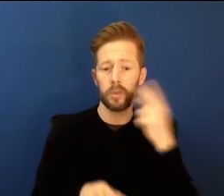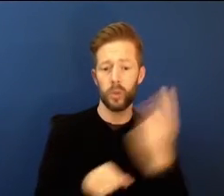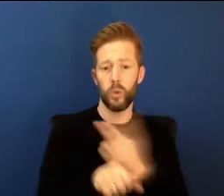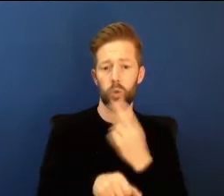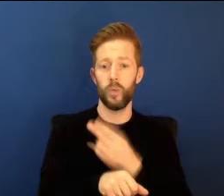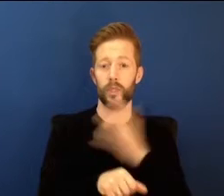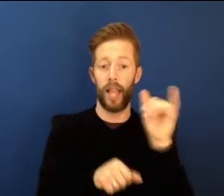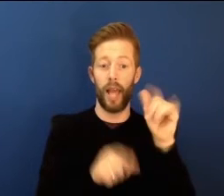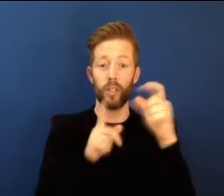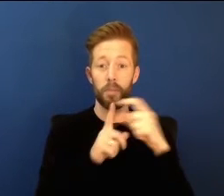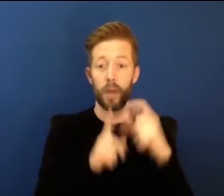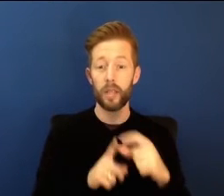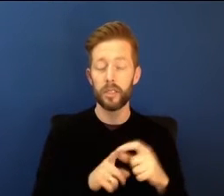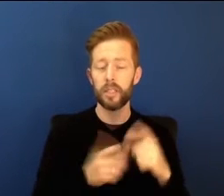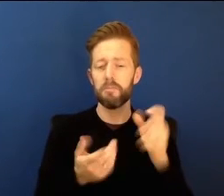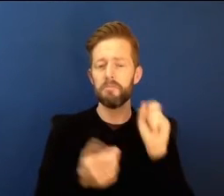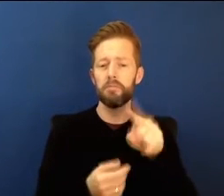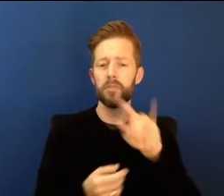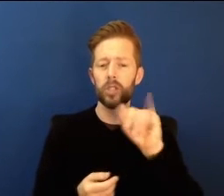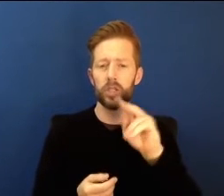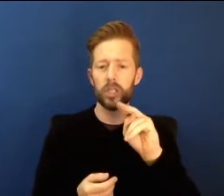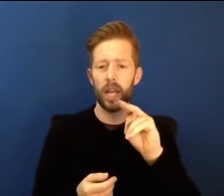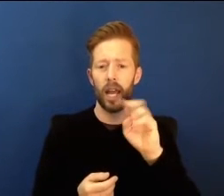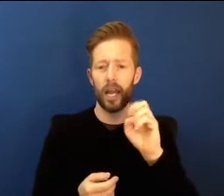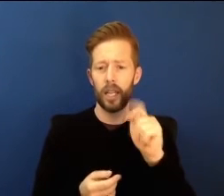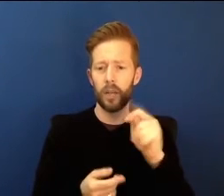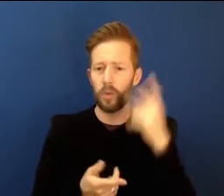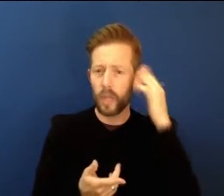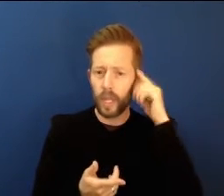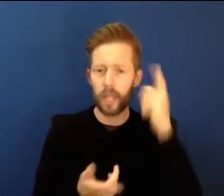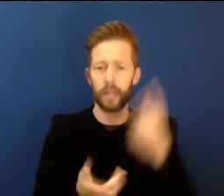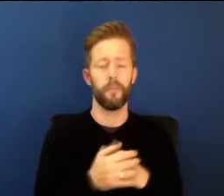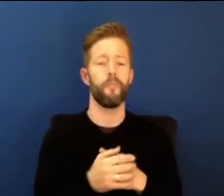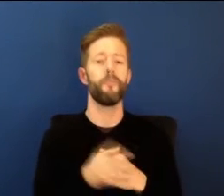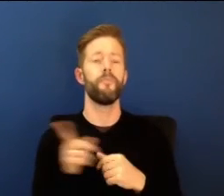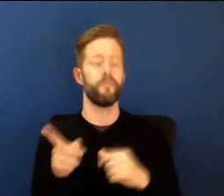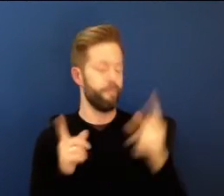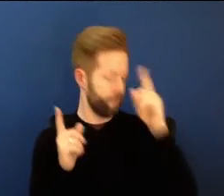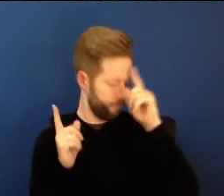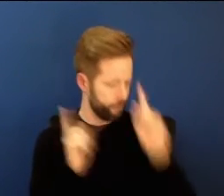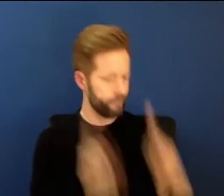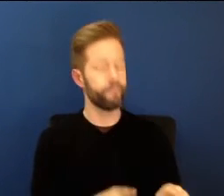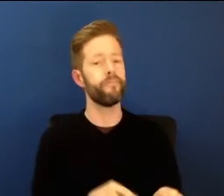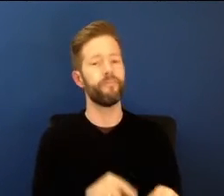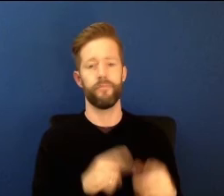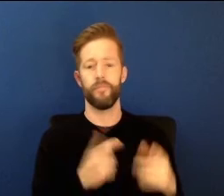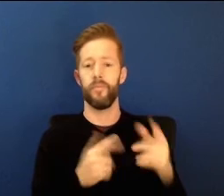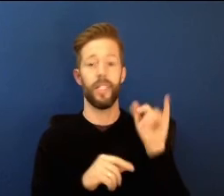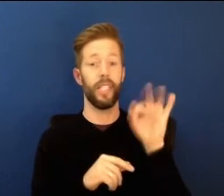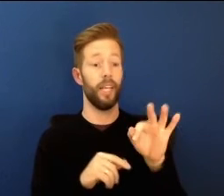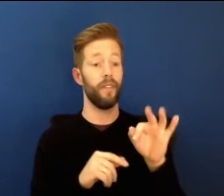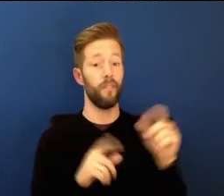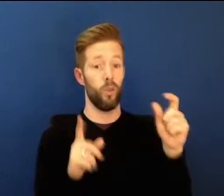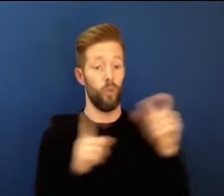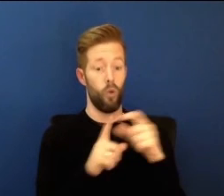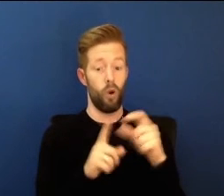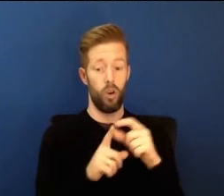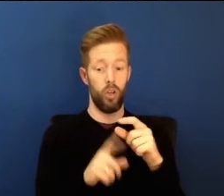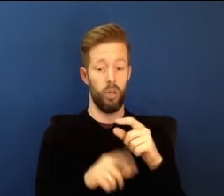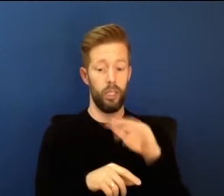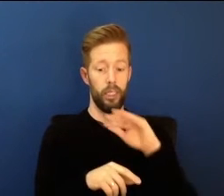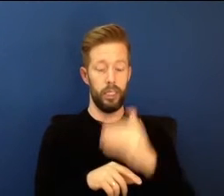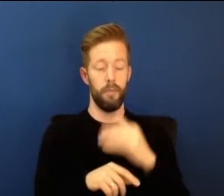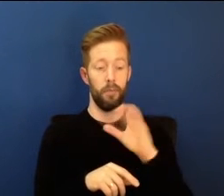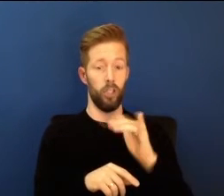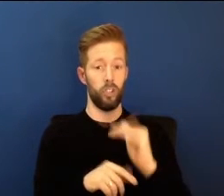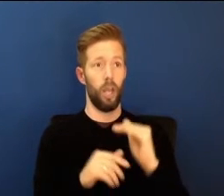the terminology. What do you think, Janice? No, I agree. If the word looks like